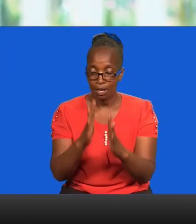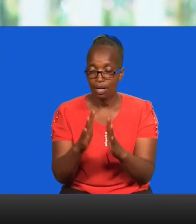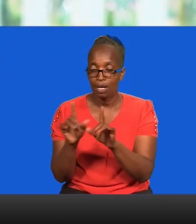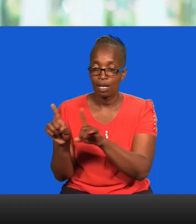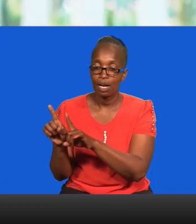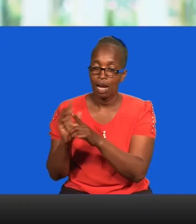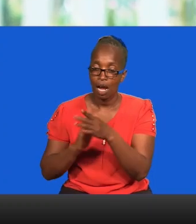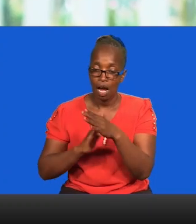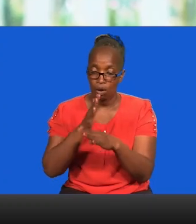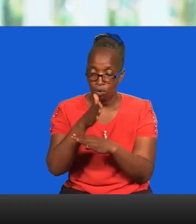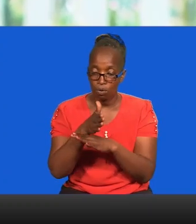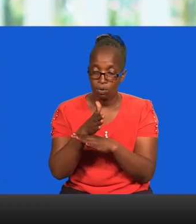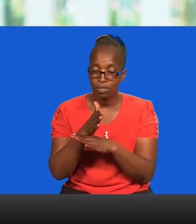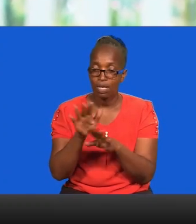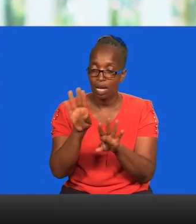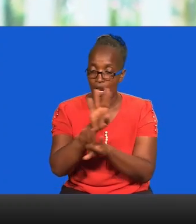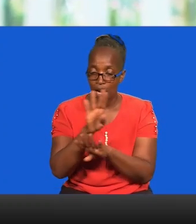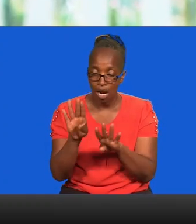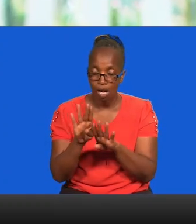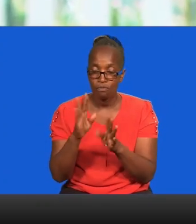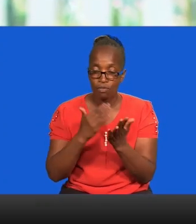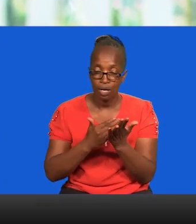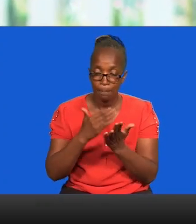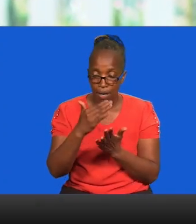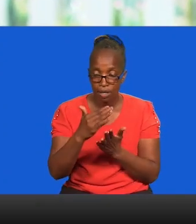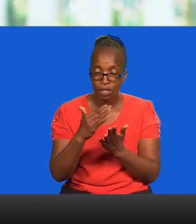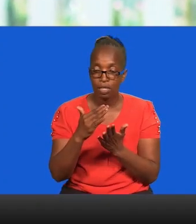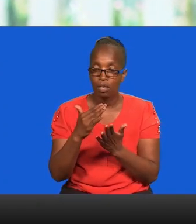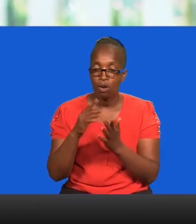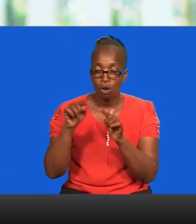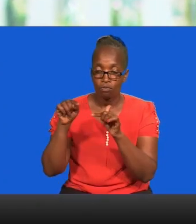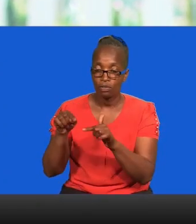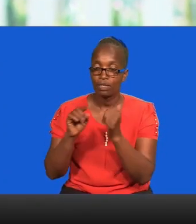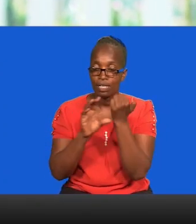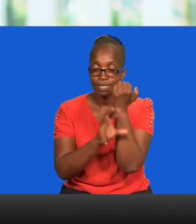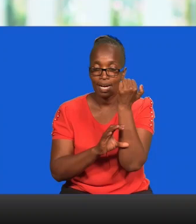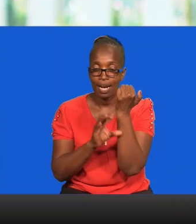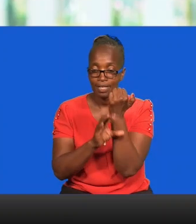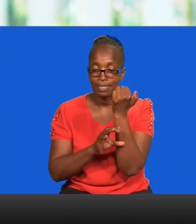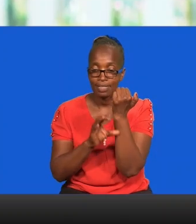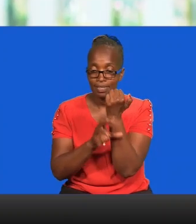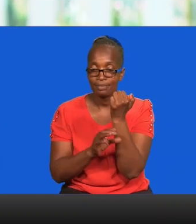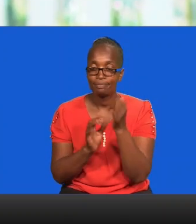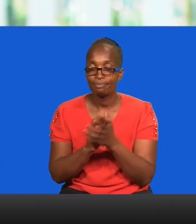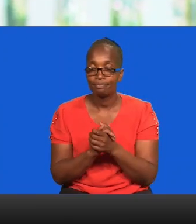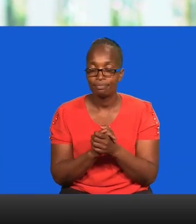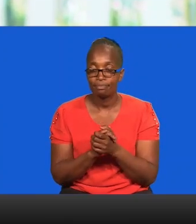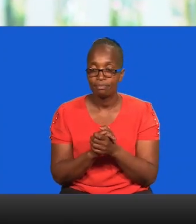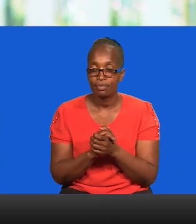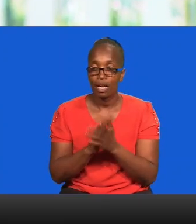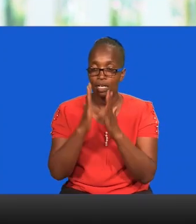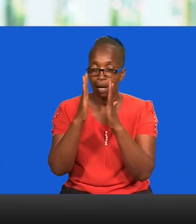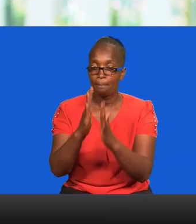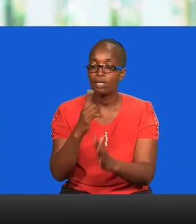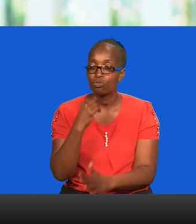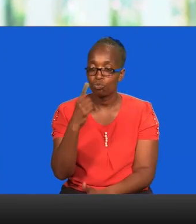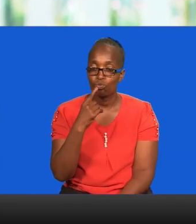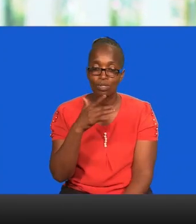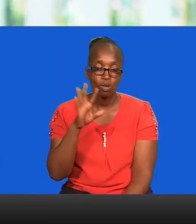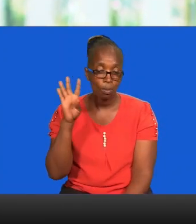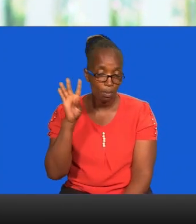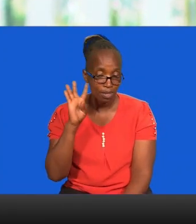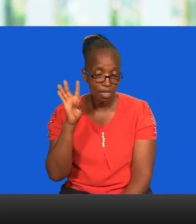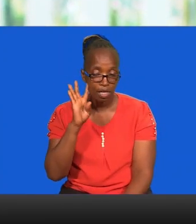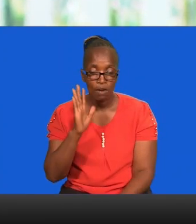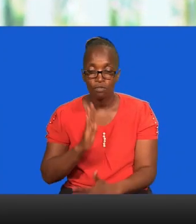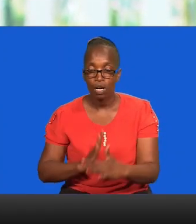And across every part of our country, and a loyal steward